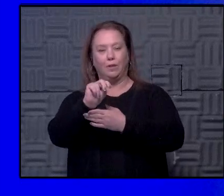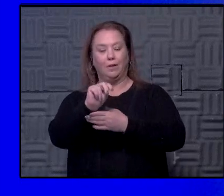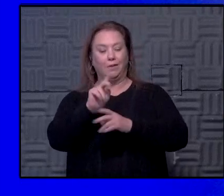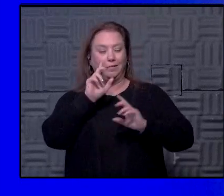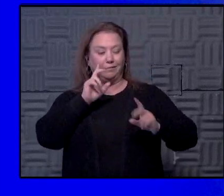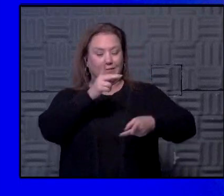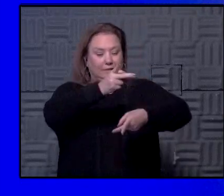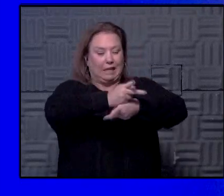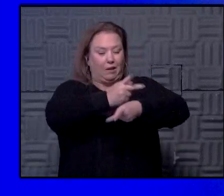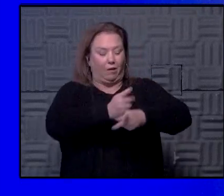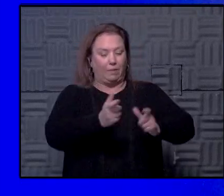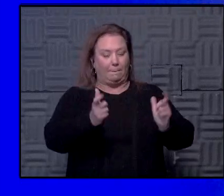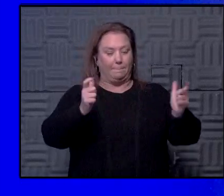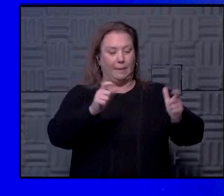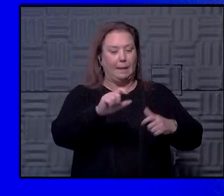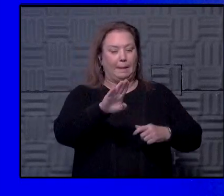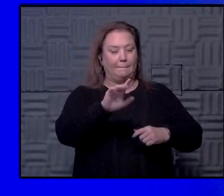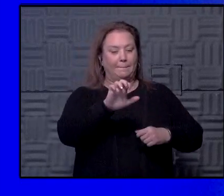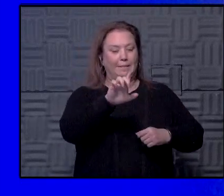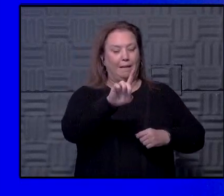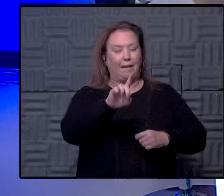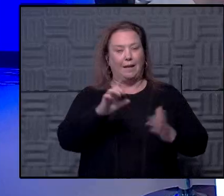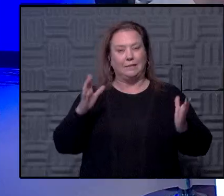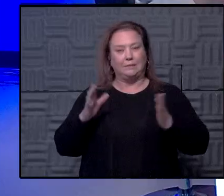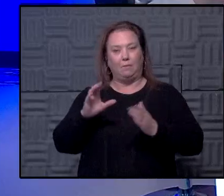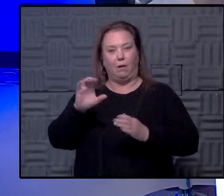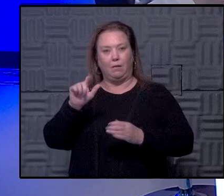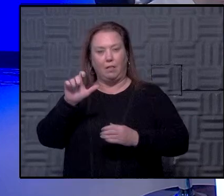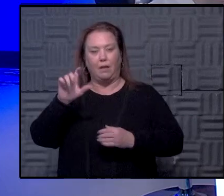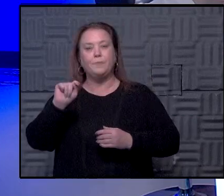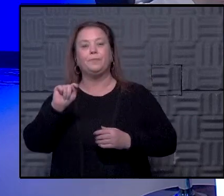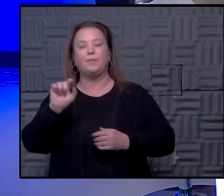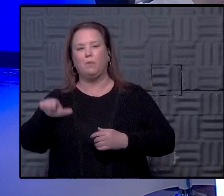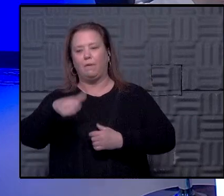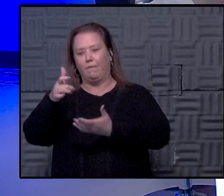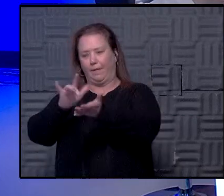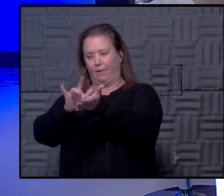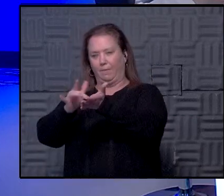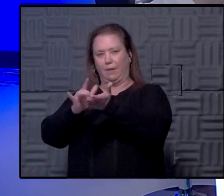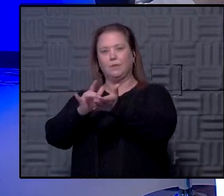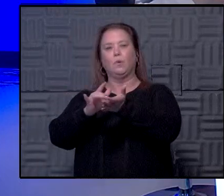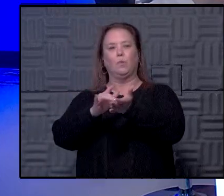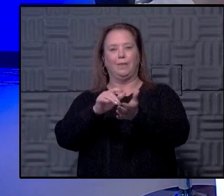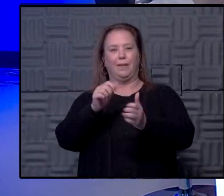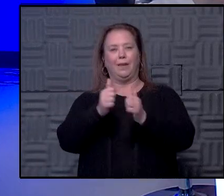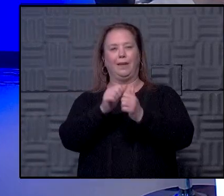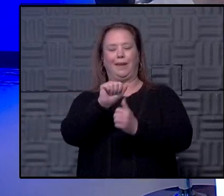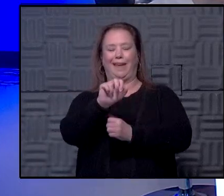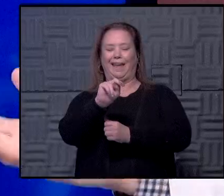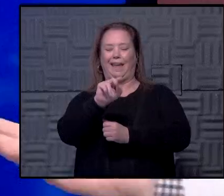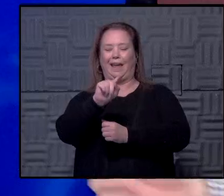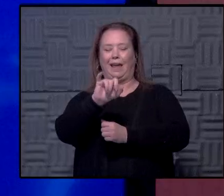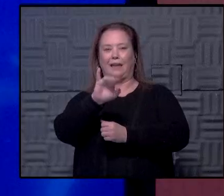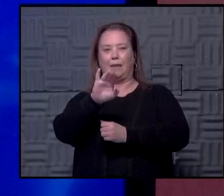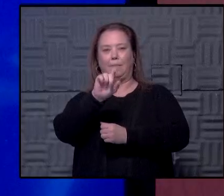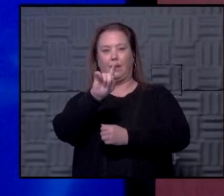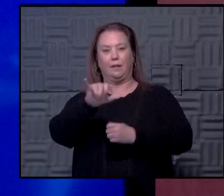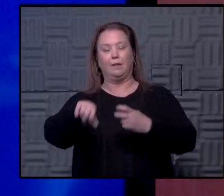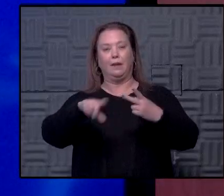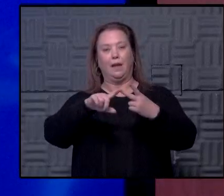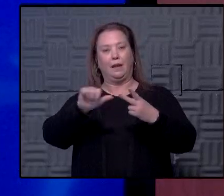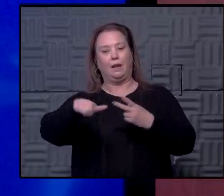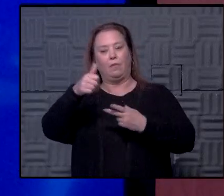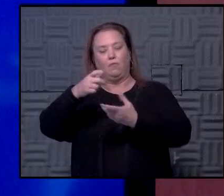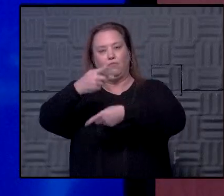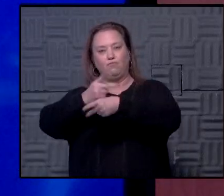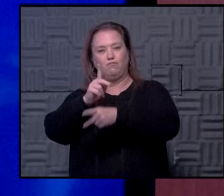blood clots that we know that occur, especially in that critical illness. And we have bamlanivimab as well with the new monoclonal antibody, or Yep. Bamlan, and we have the new Regeneron product we're